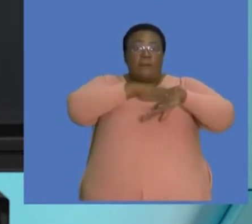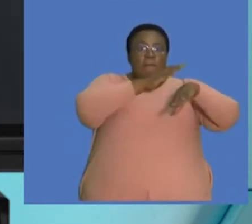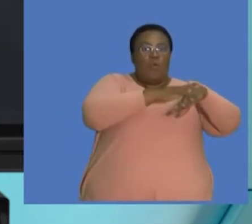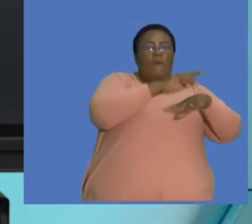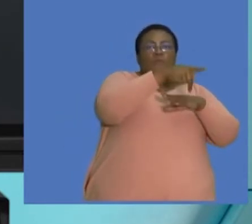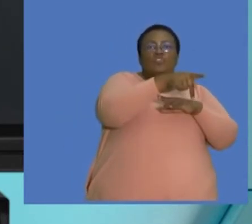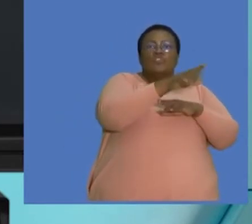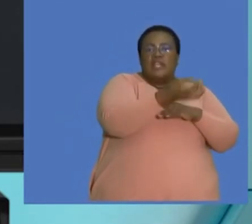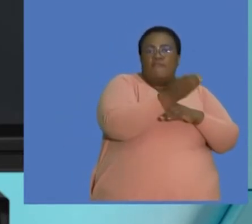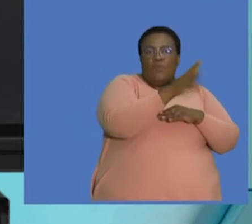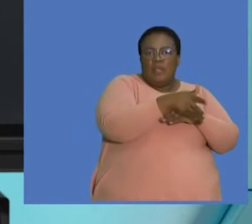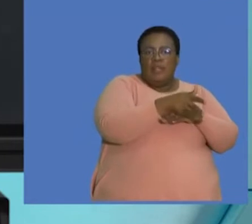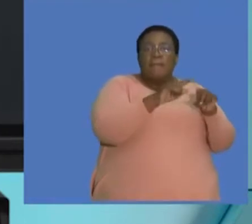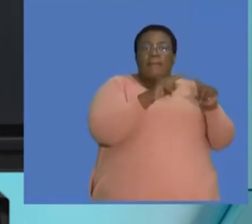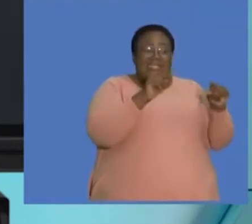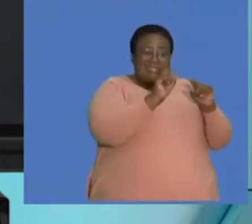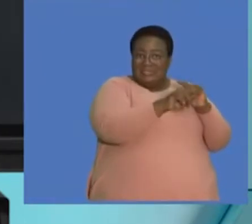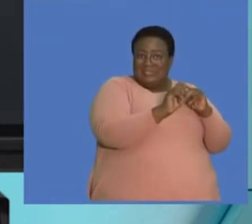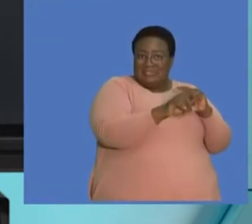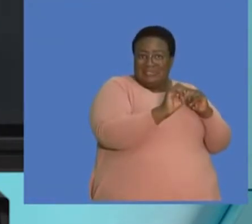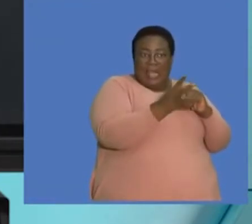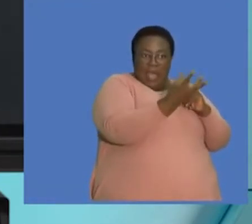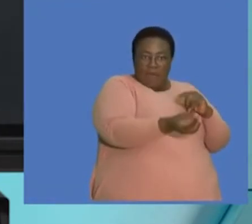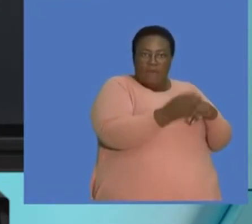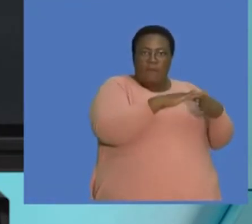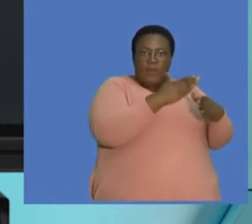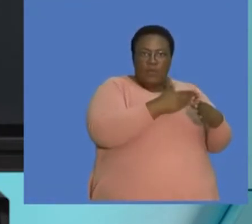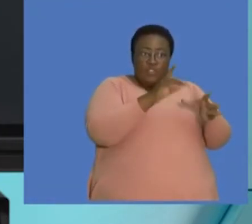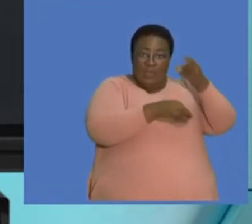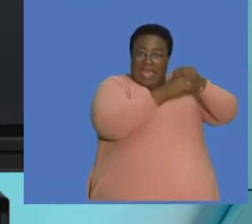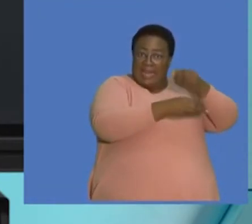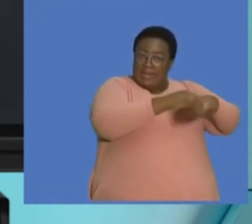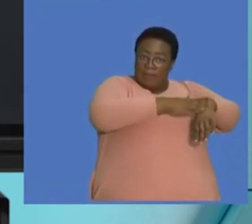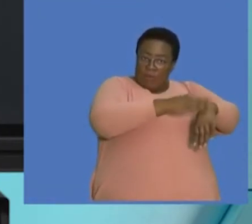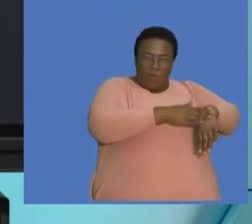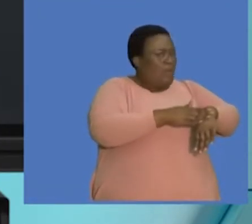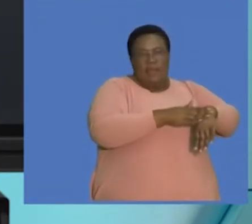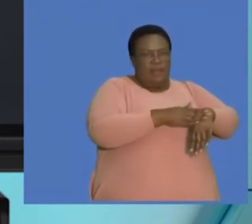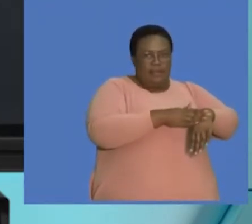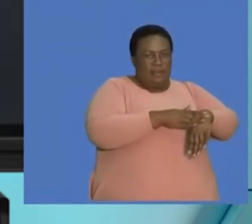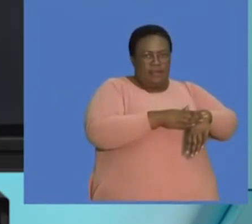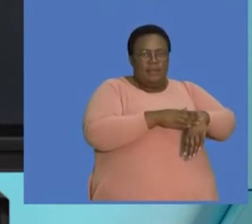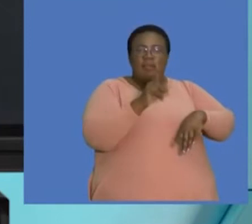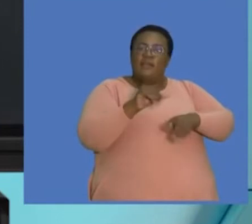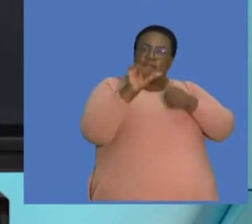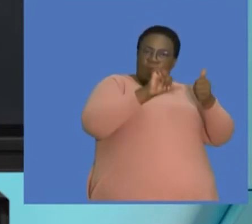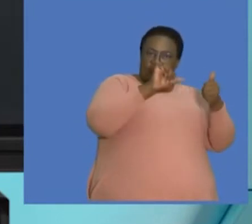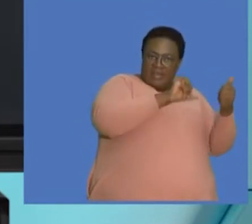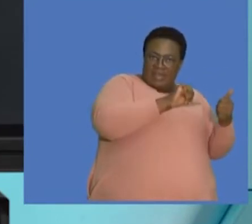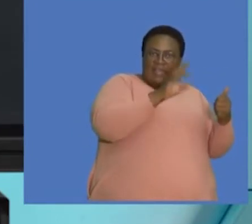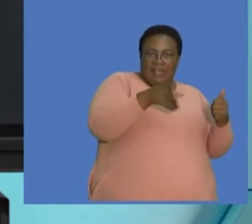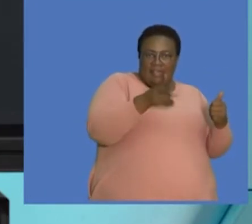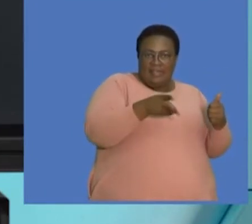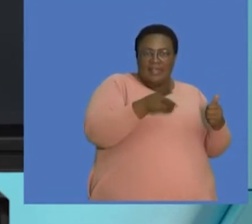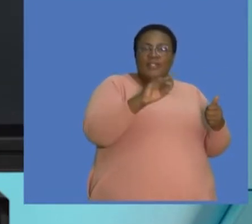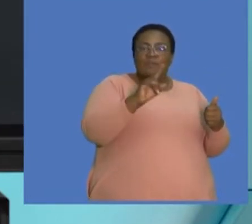be excess protons. But the excess protons were not a result of adding protons, okay? Let's go